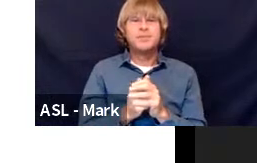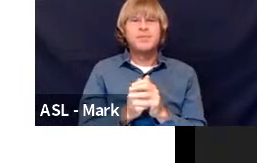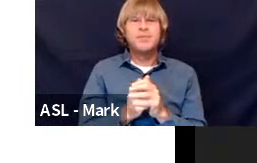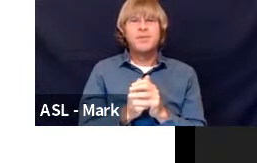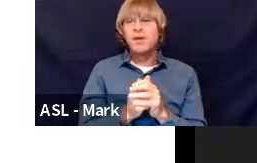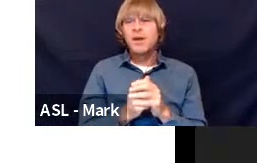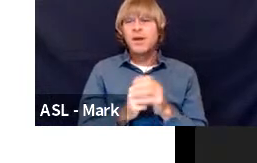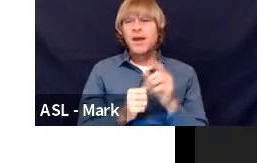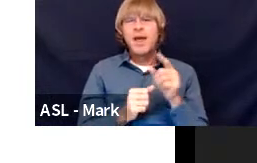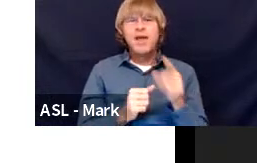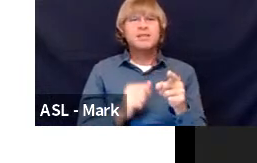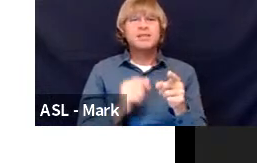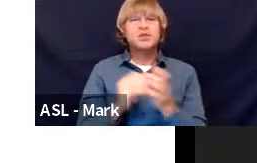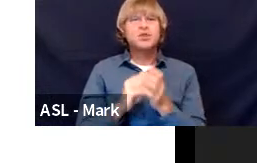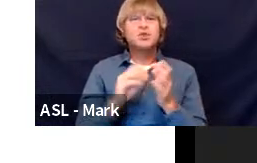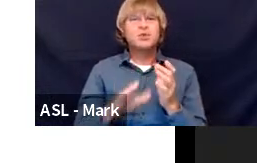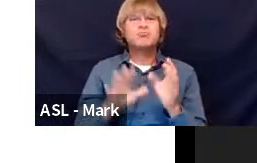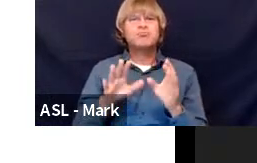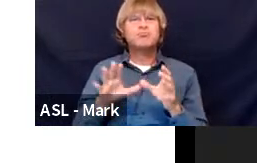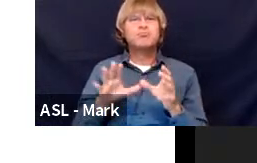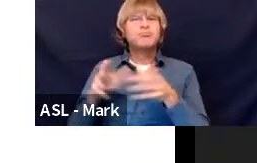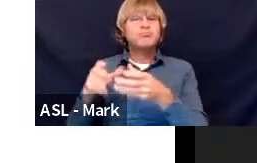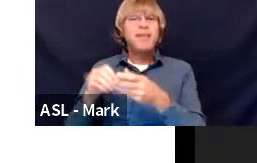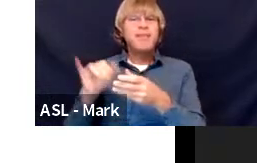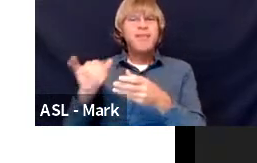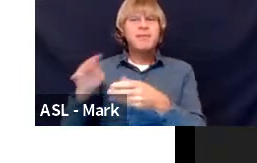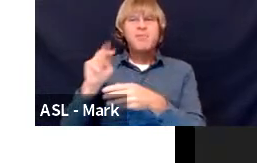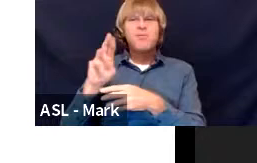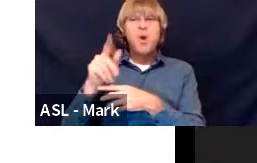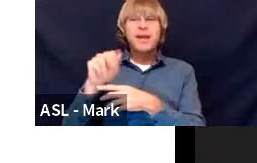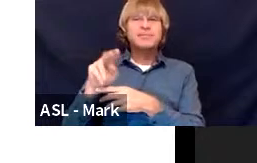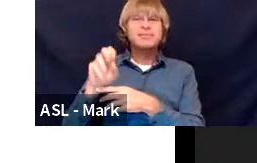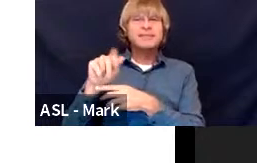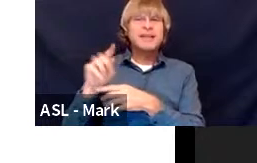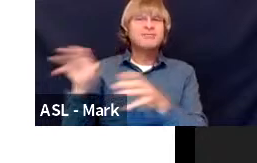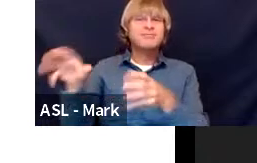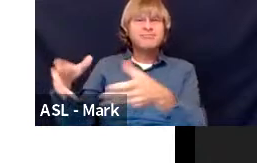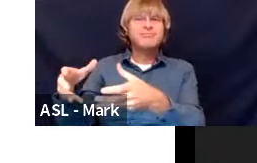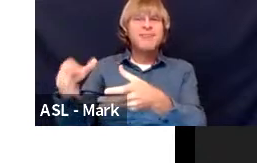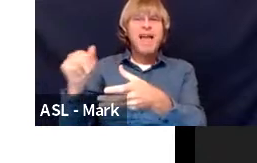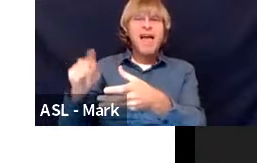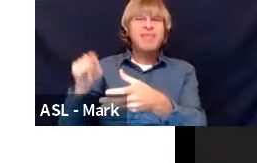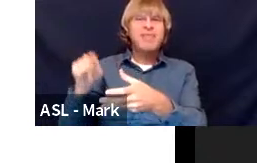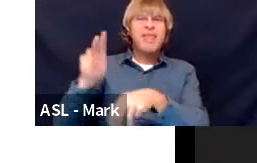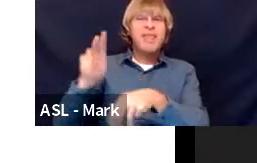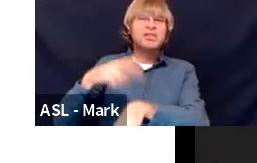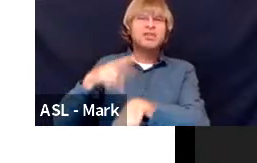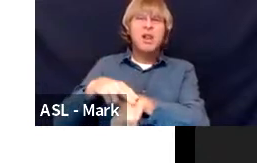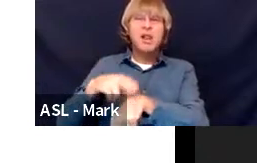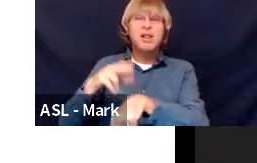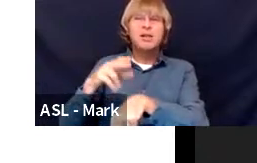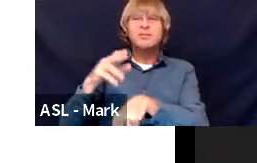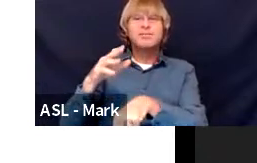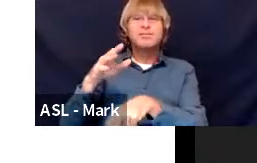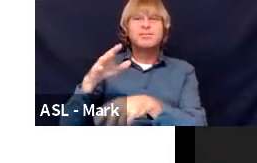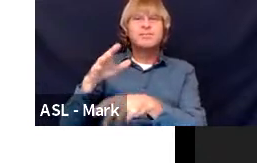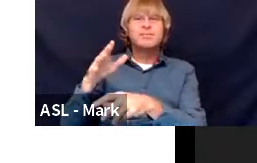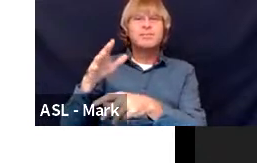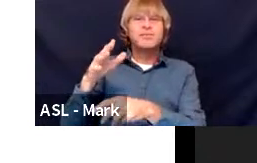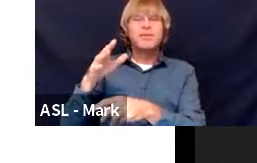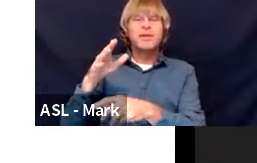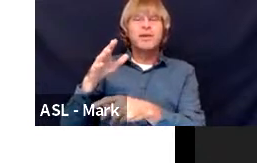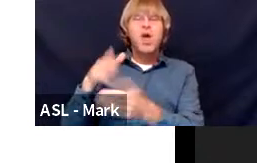And this is just the students out in their Morgan State regalia, just at the National Aquarium.